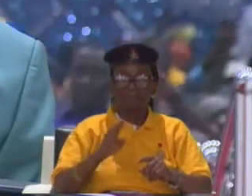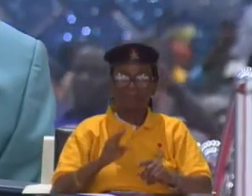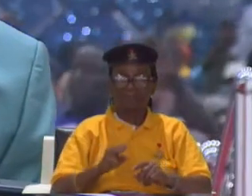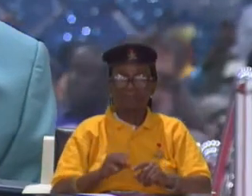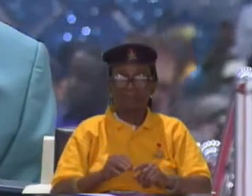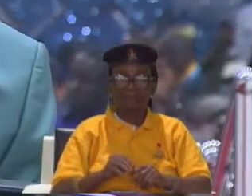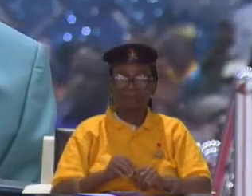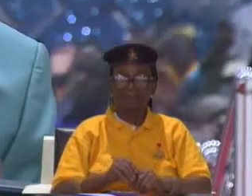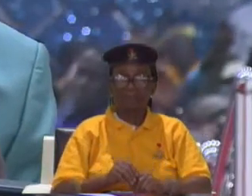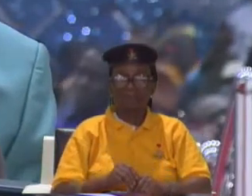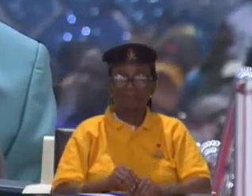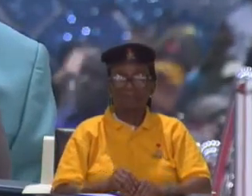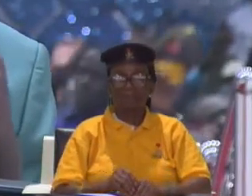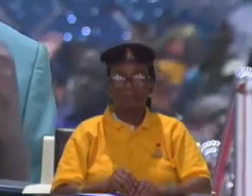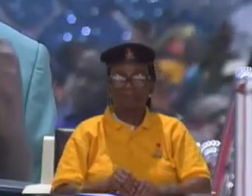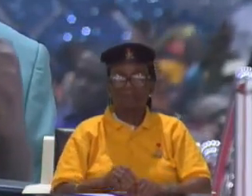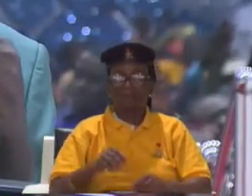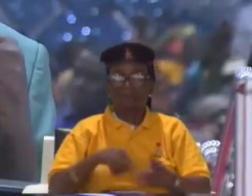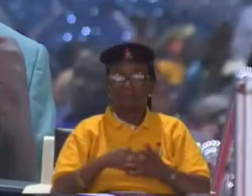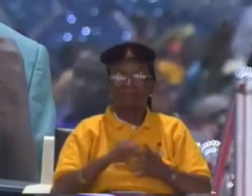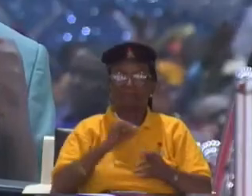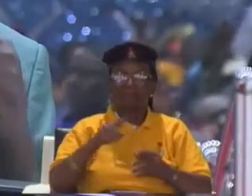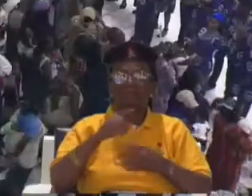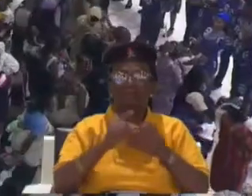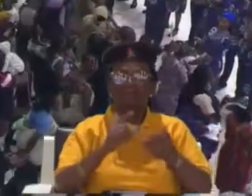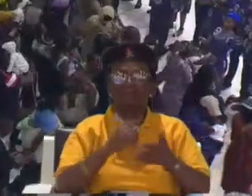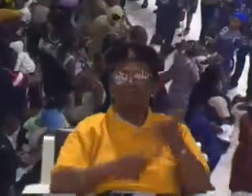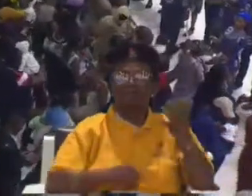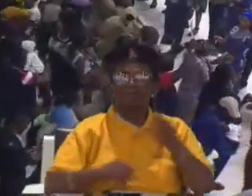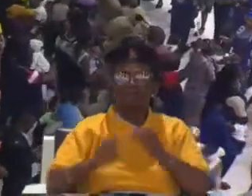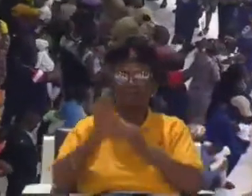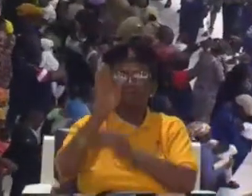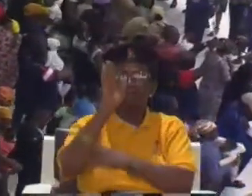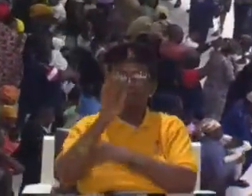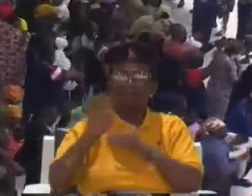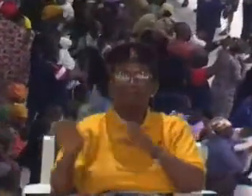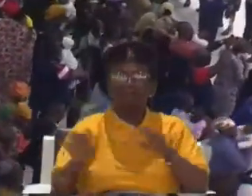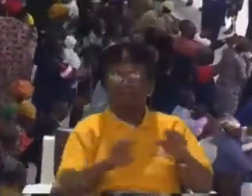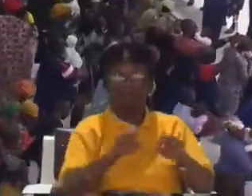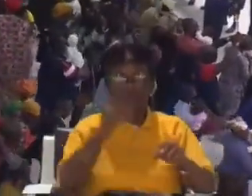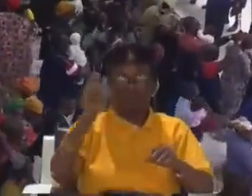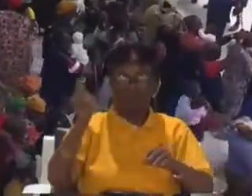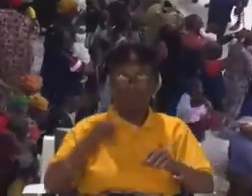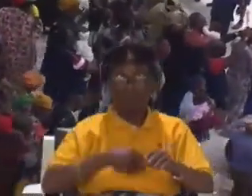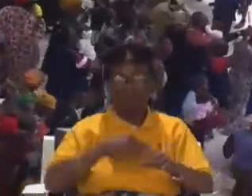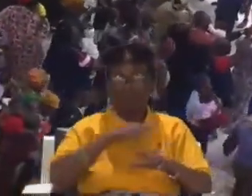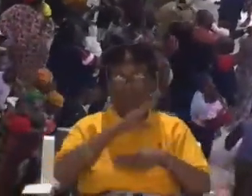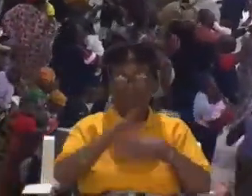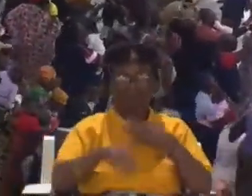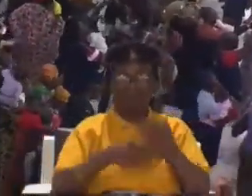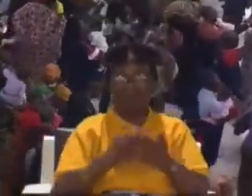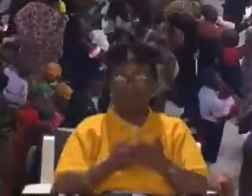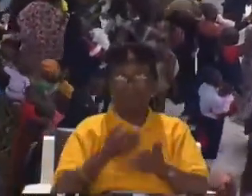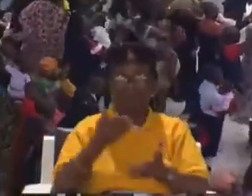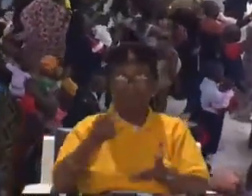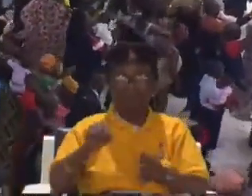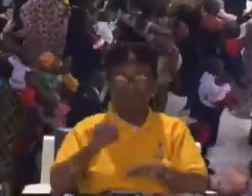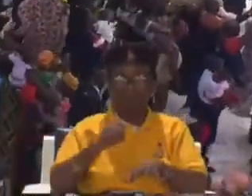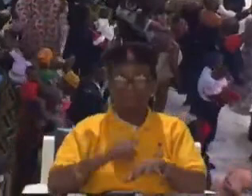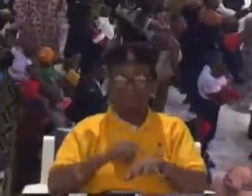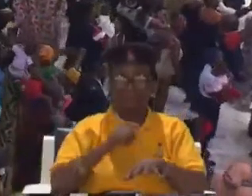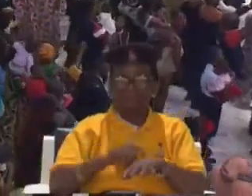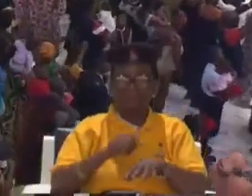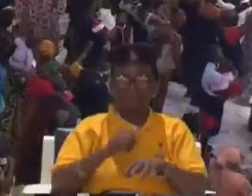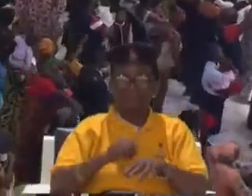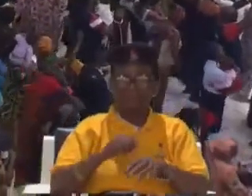It's what God is doing for us all the time. Oh, it's all on wish for a lot of people in Google. Give him glory. And if you go